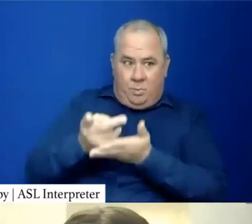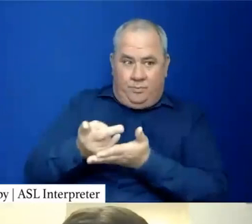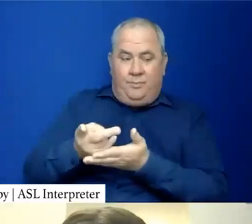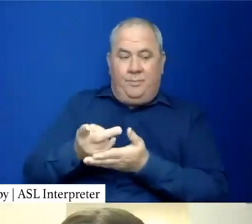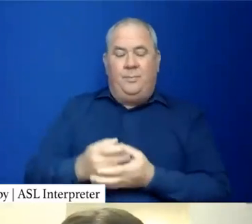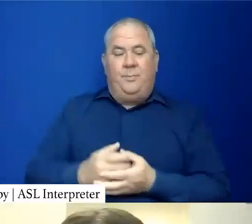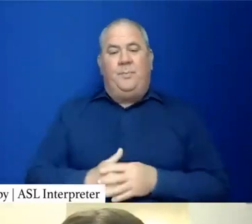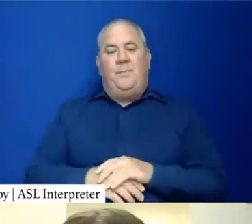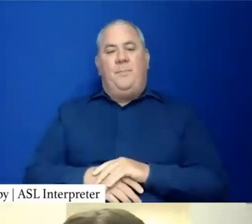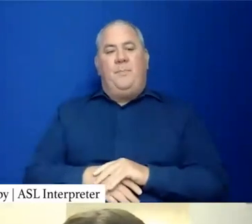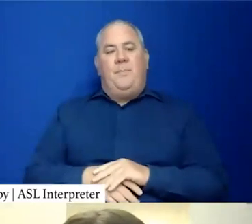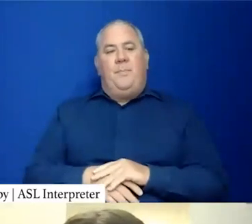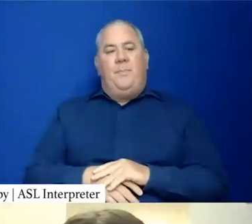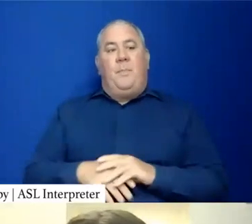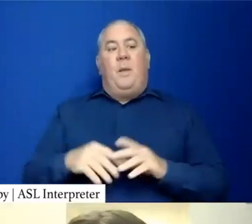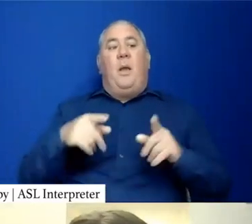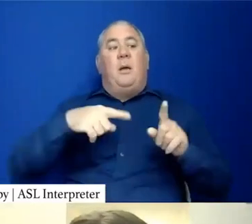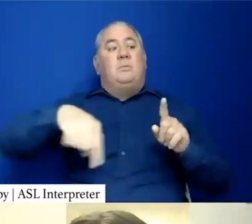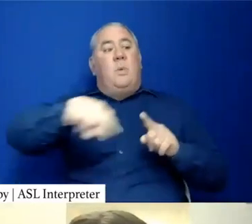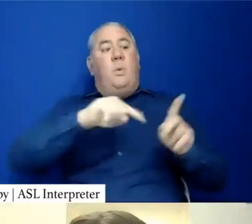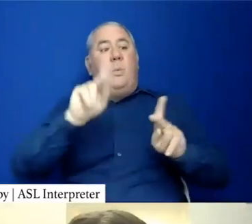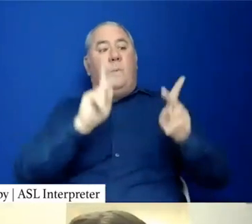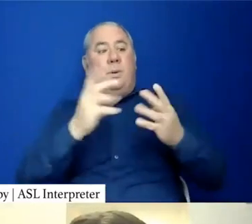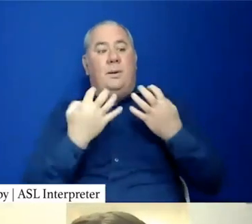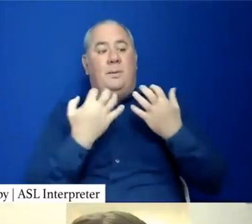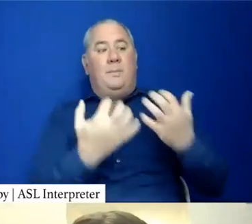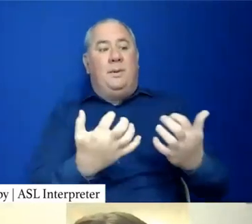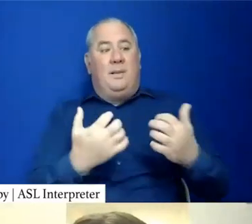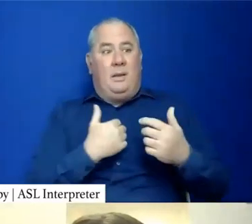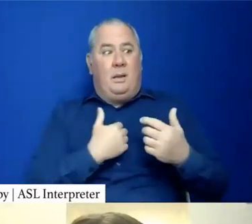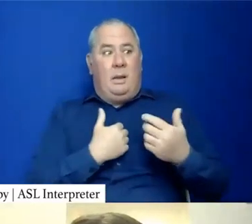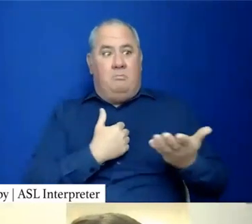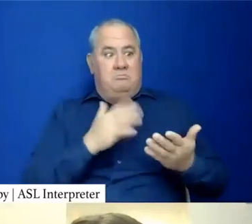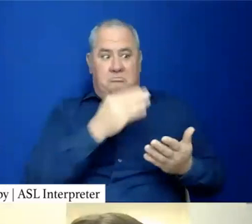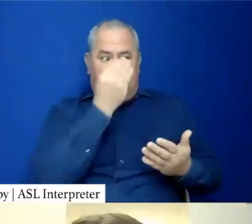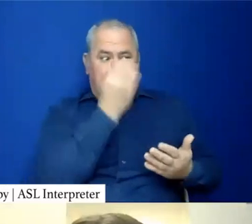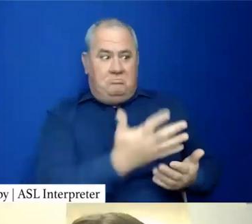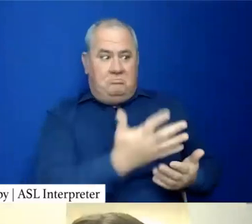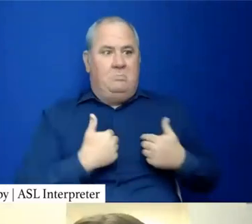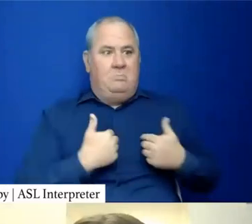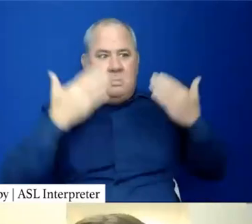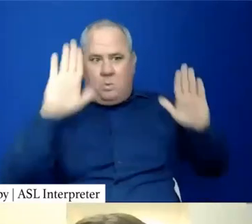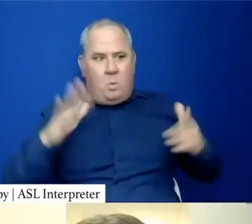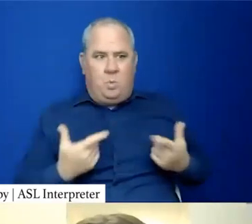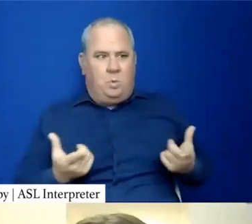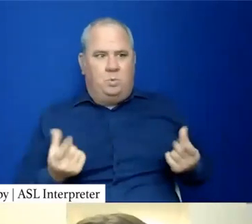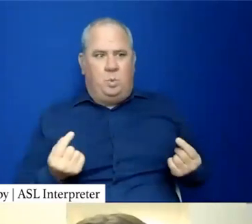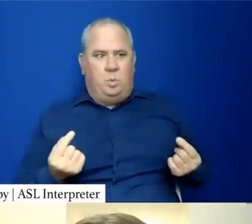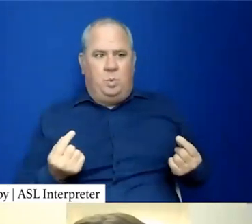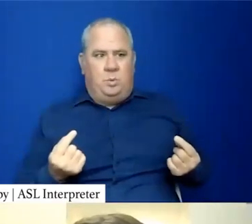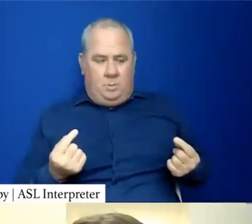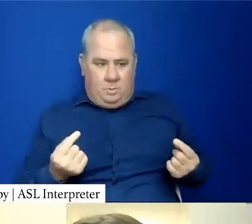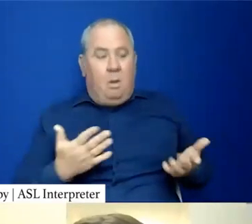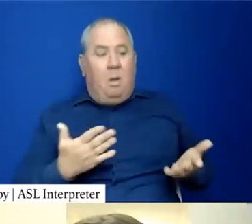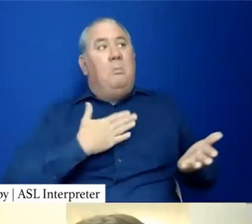group of people and say, I don't know what I'm doing yet. Here are the thoughts that I have that are